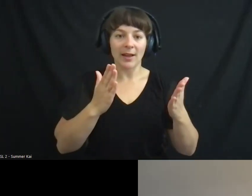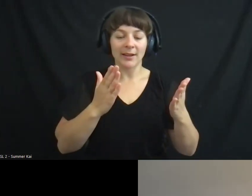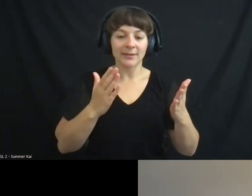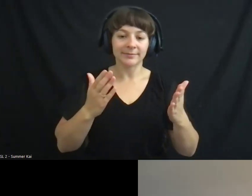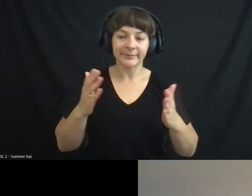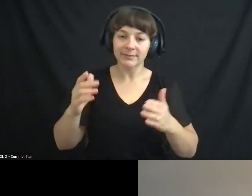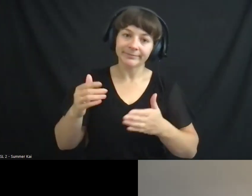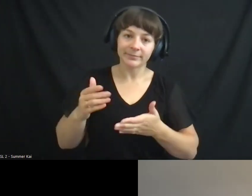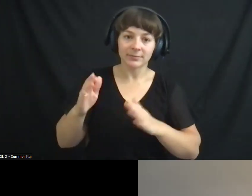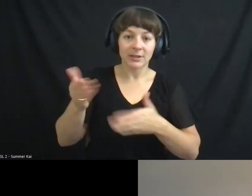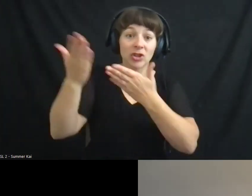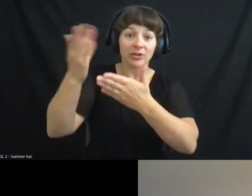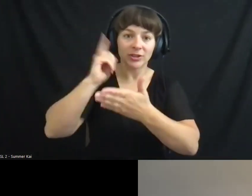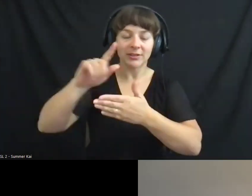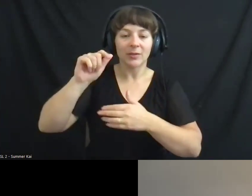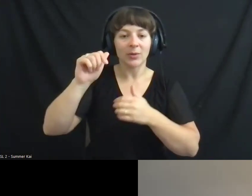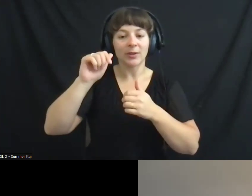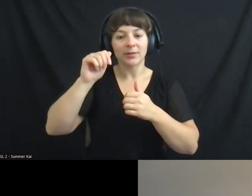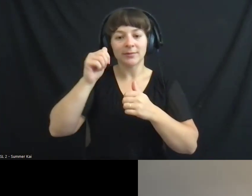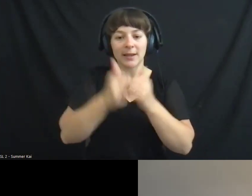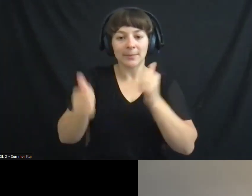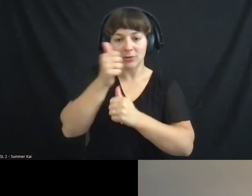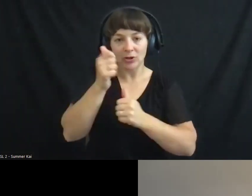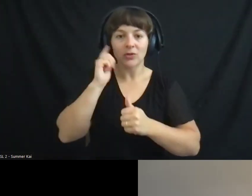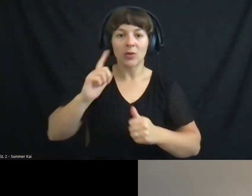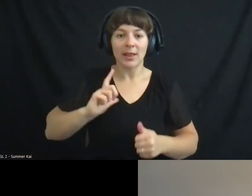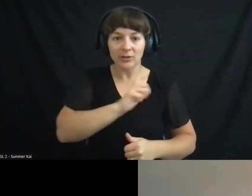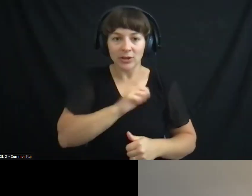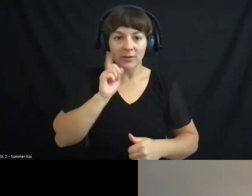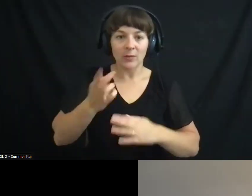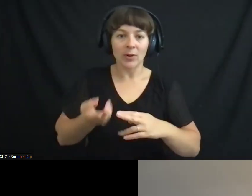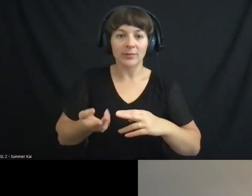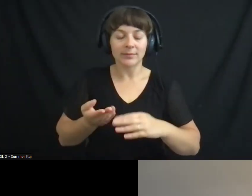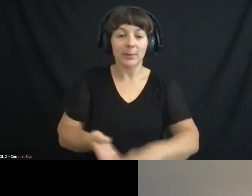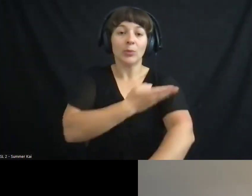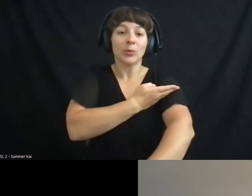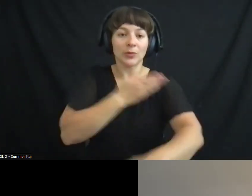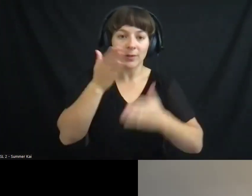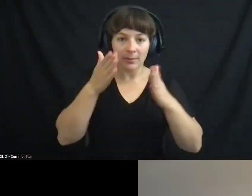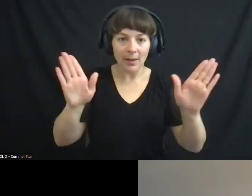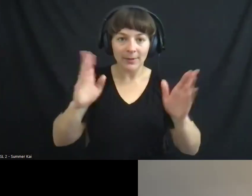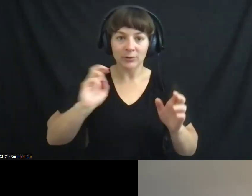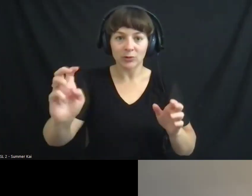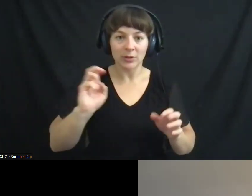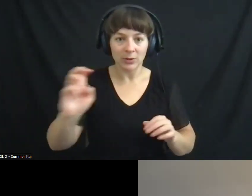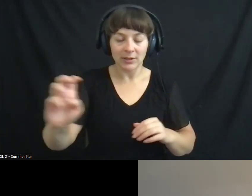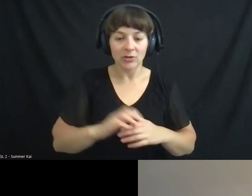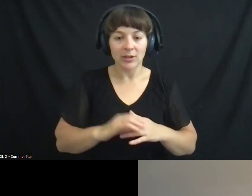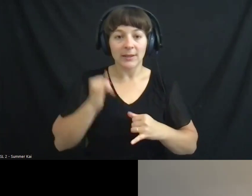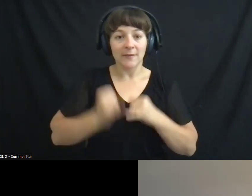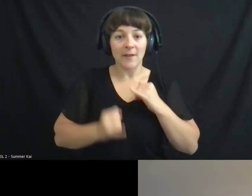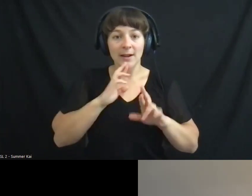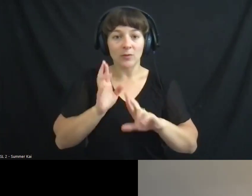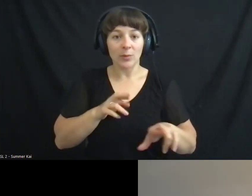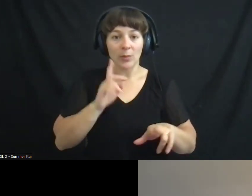the administration and the legislature to improve public transportation. The final report for